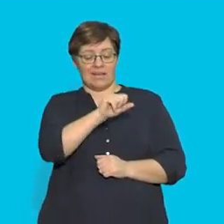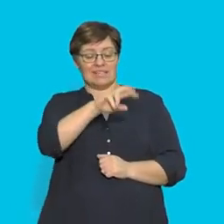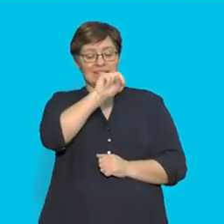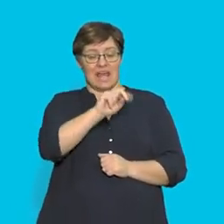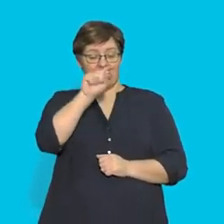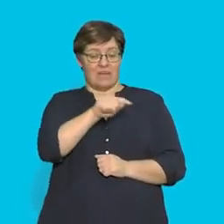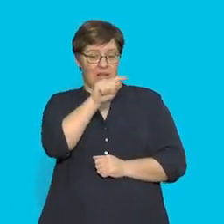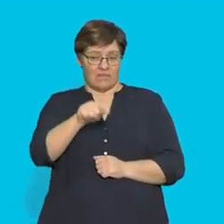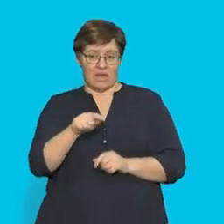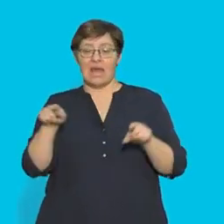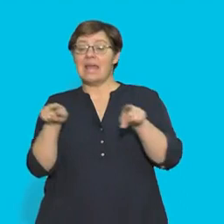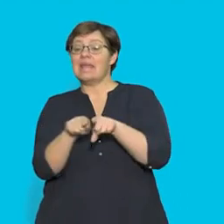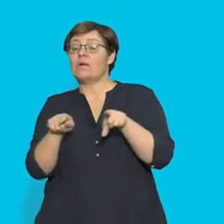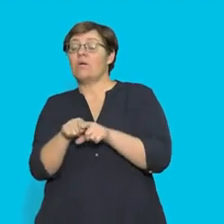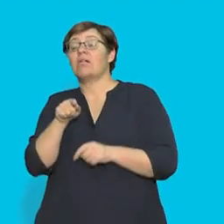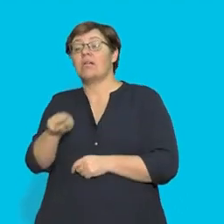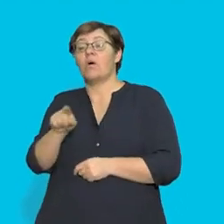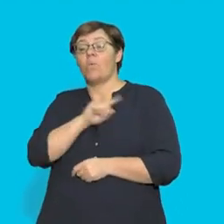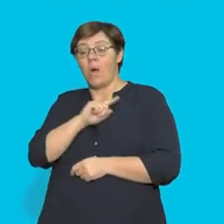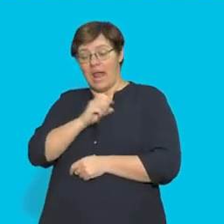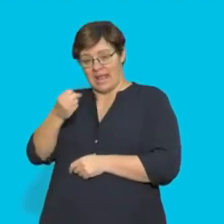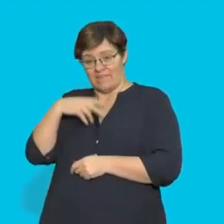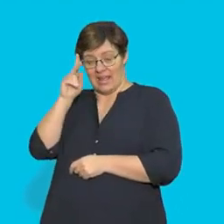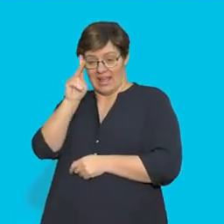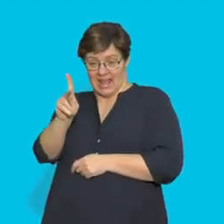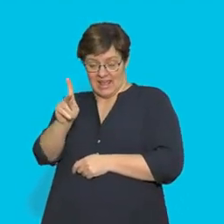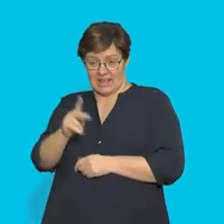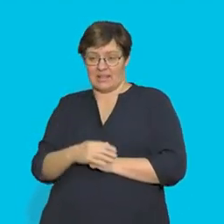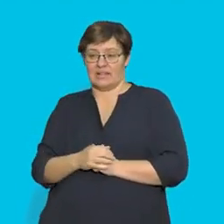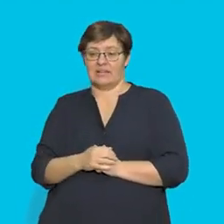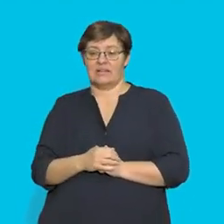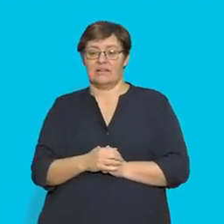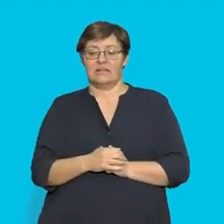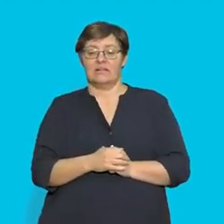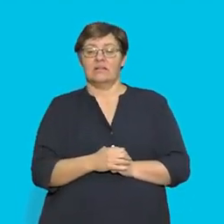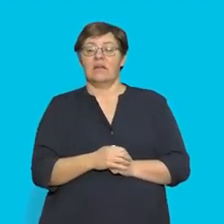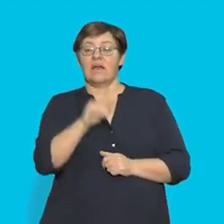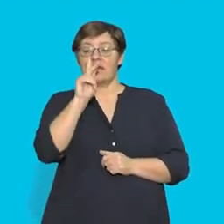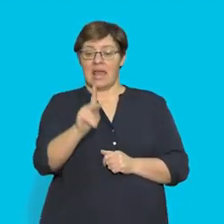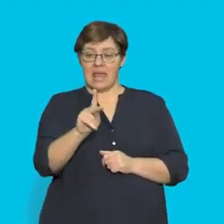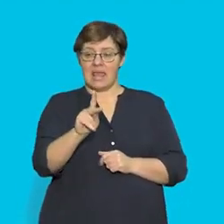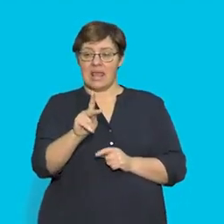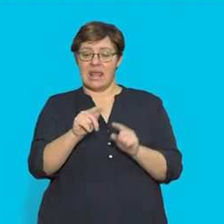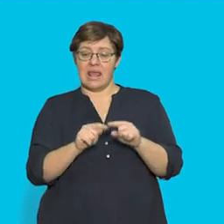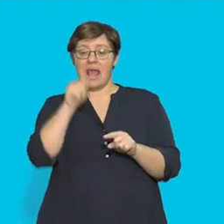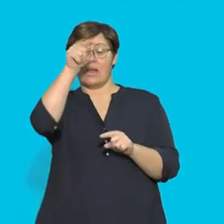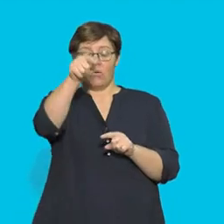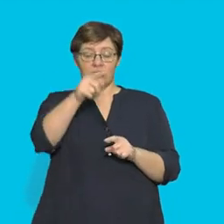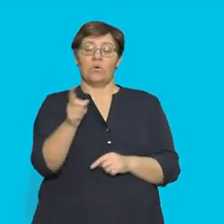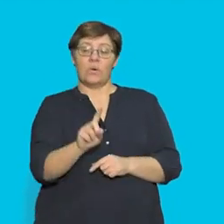alpha must equal to, now because they've given us k, we're going to use k, and the side across